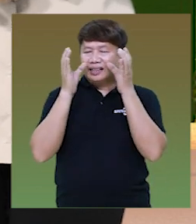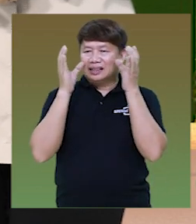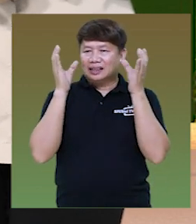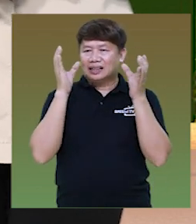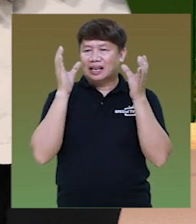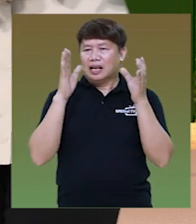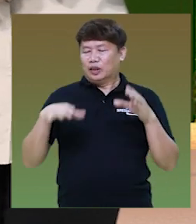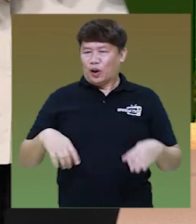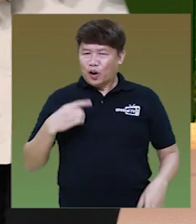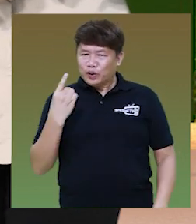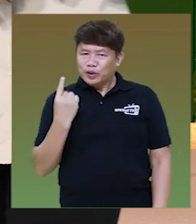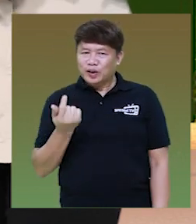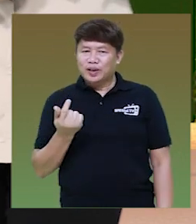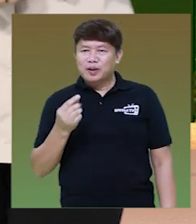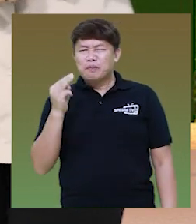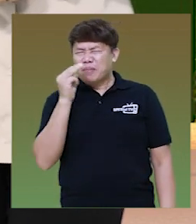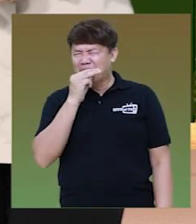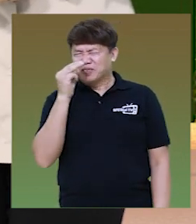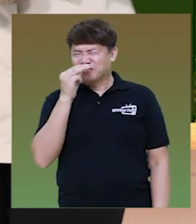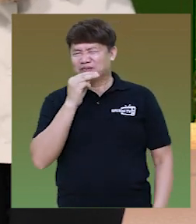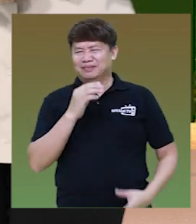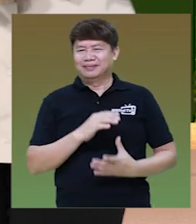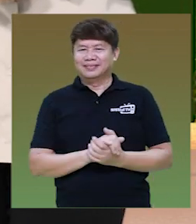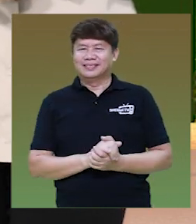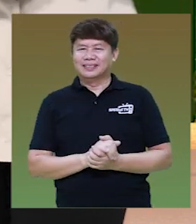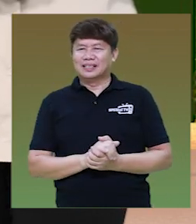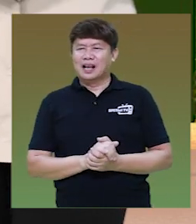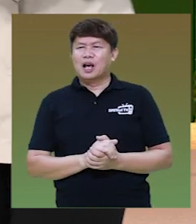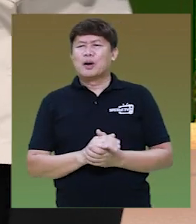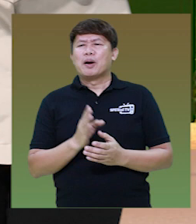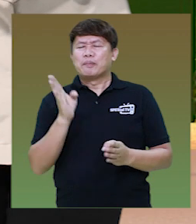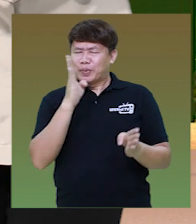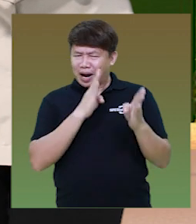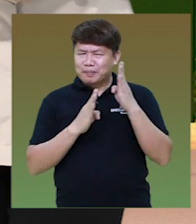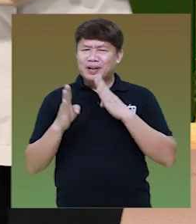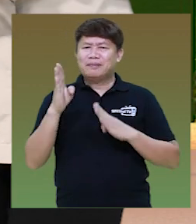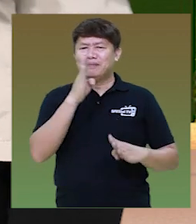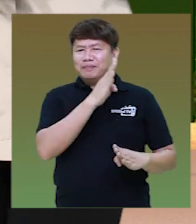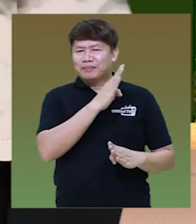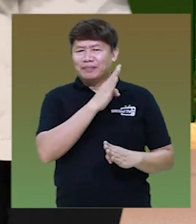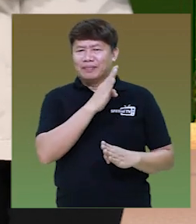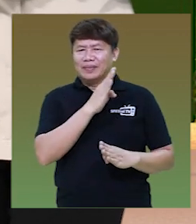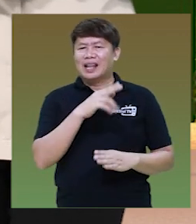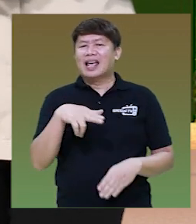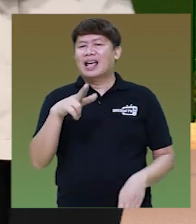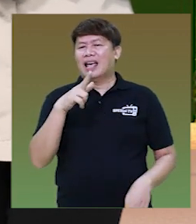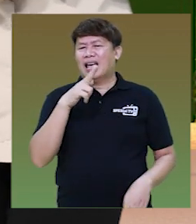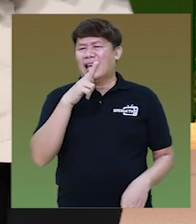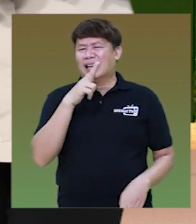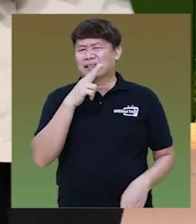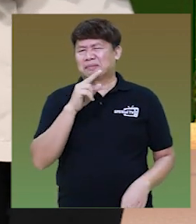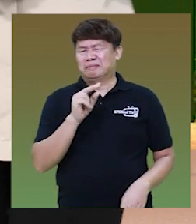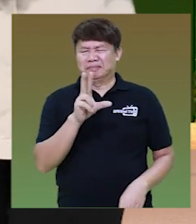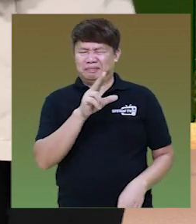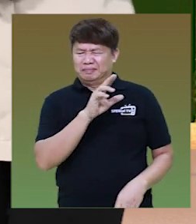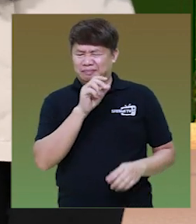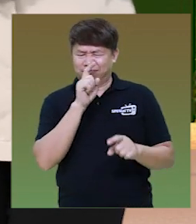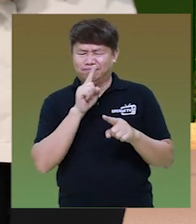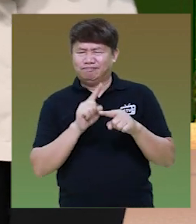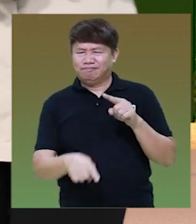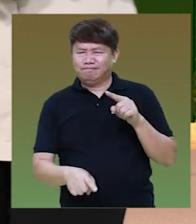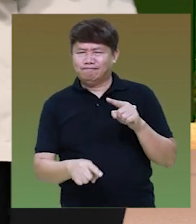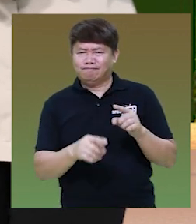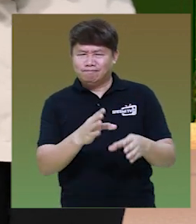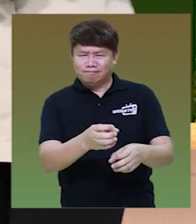hen, cat, dog, mouse. The problem? The hen could not pull up the